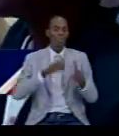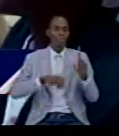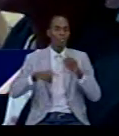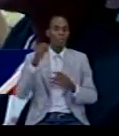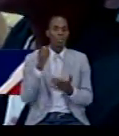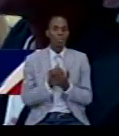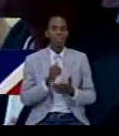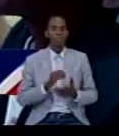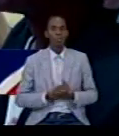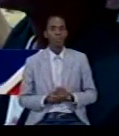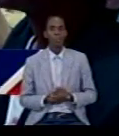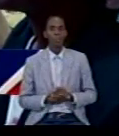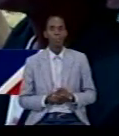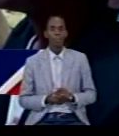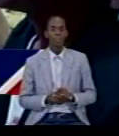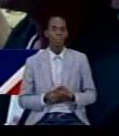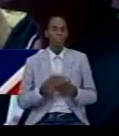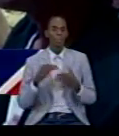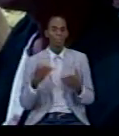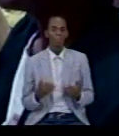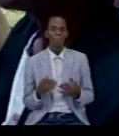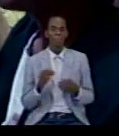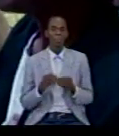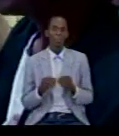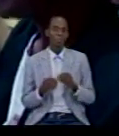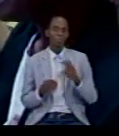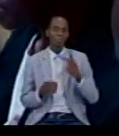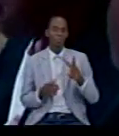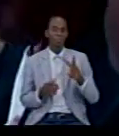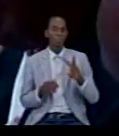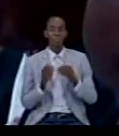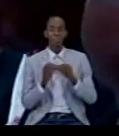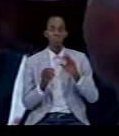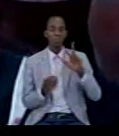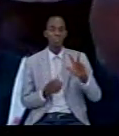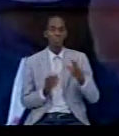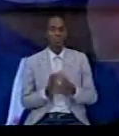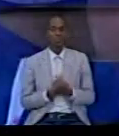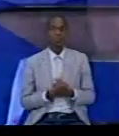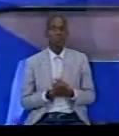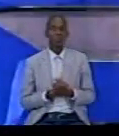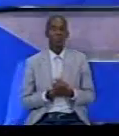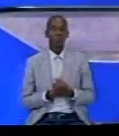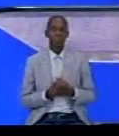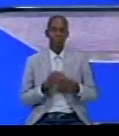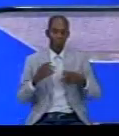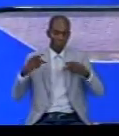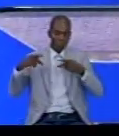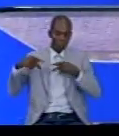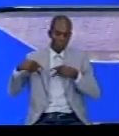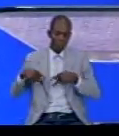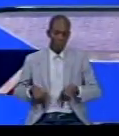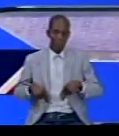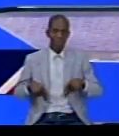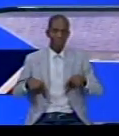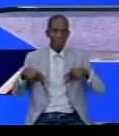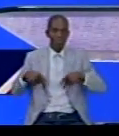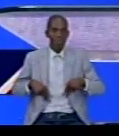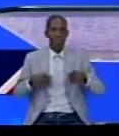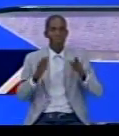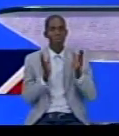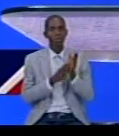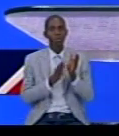Amen. We're coming to number three here. Number three, we're looking at personal praise to